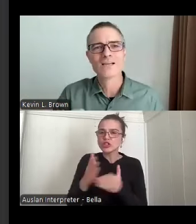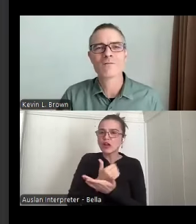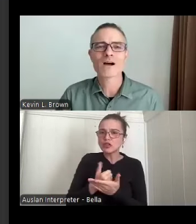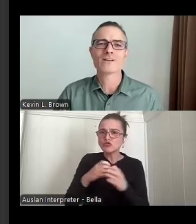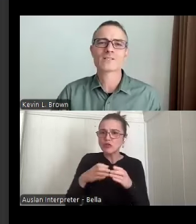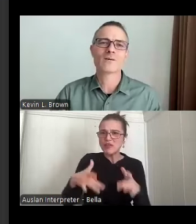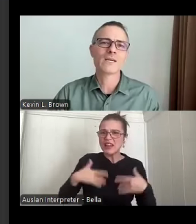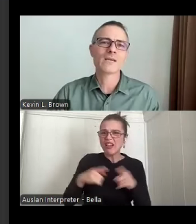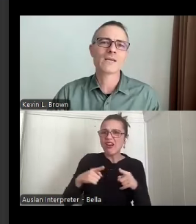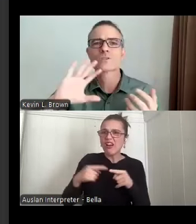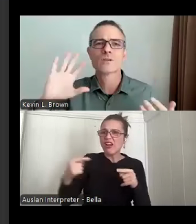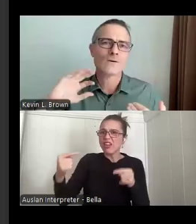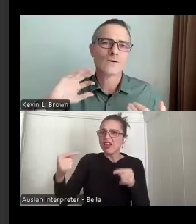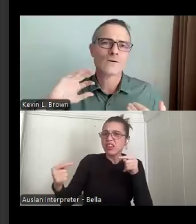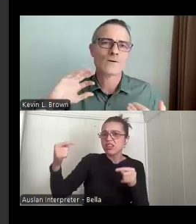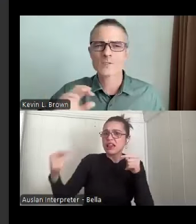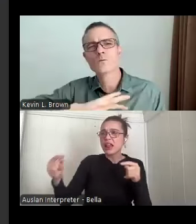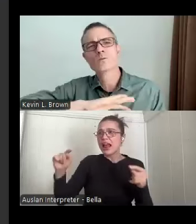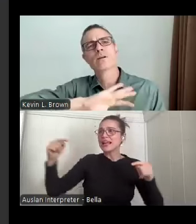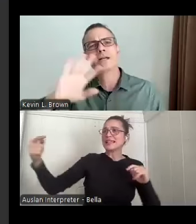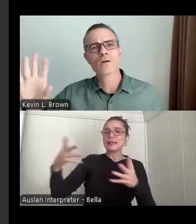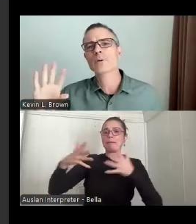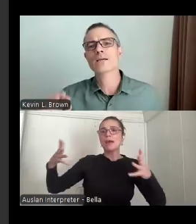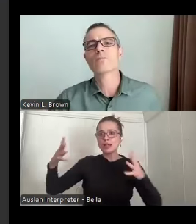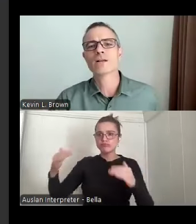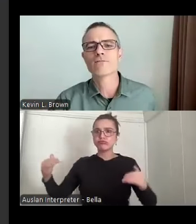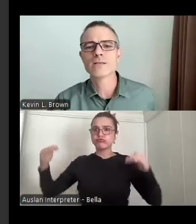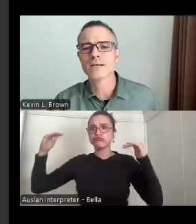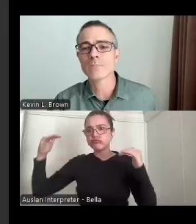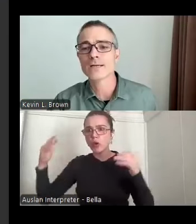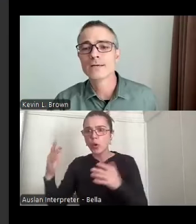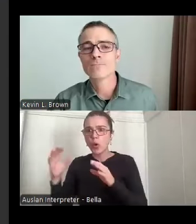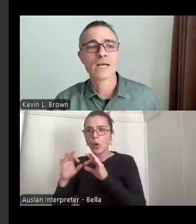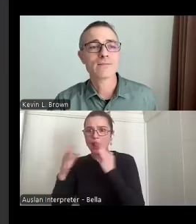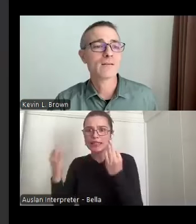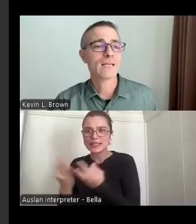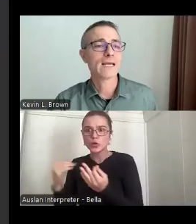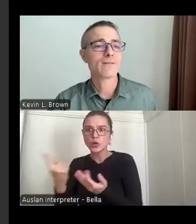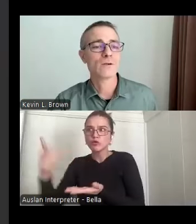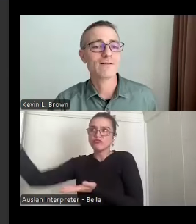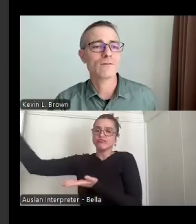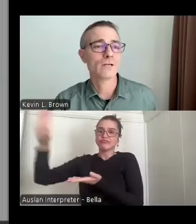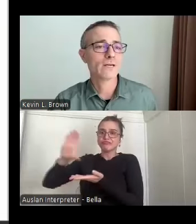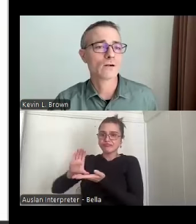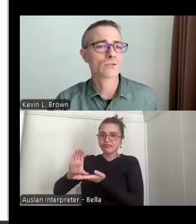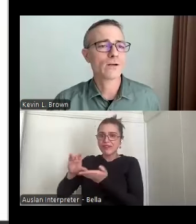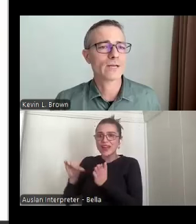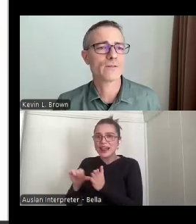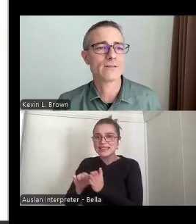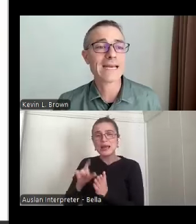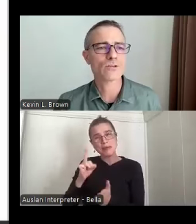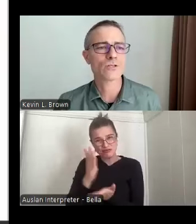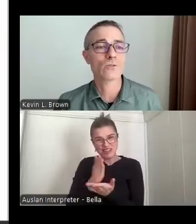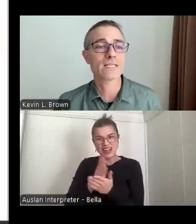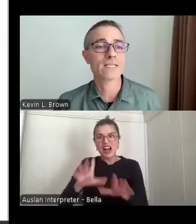big nonprofits, the big arts organizations, those that are getting all the big government funding. But at the end of the day, though, even in Australia,